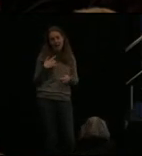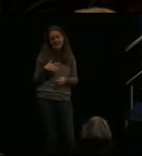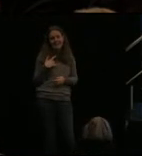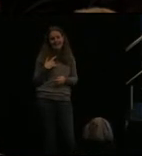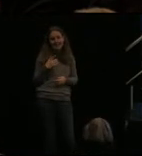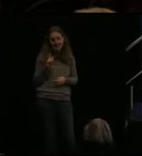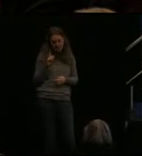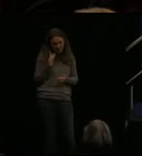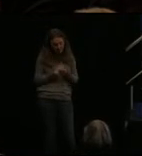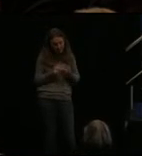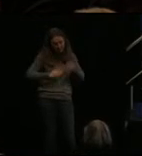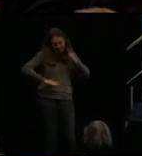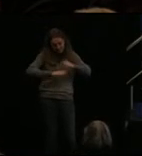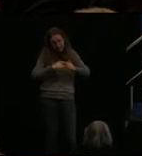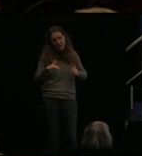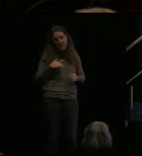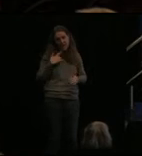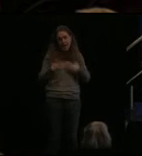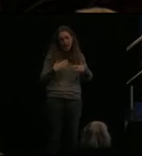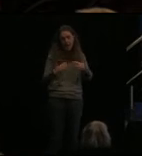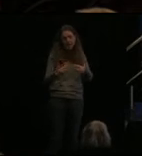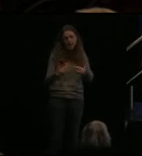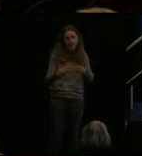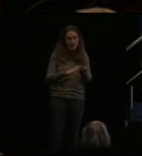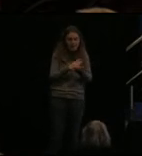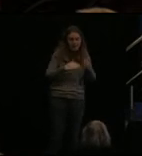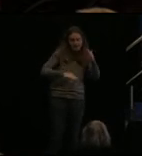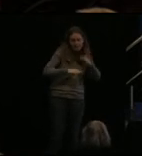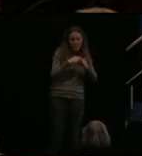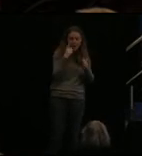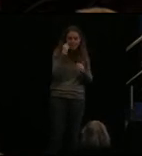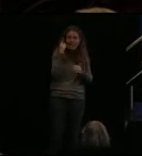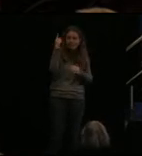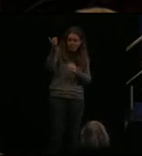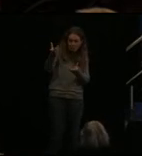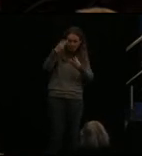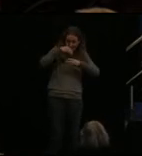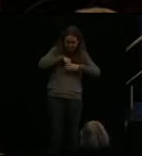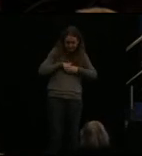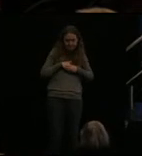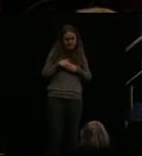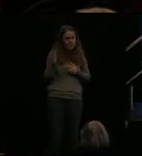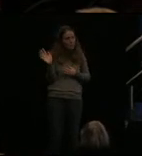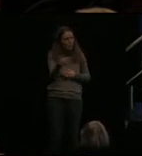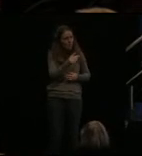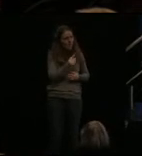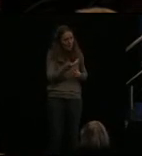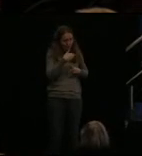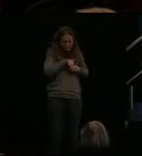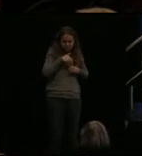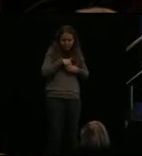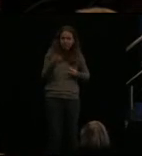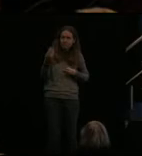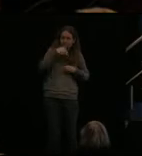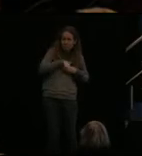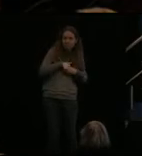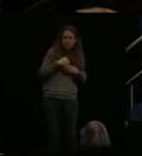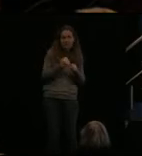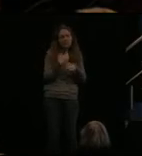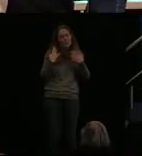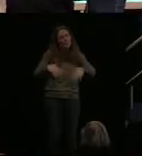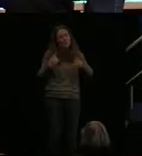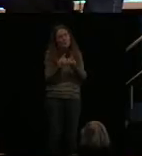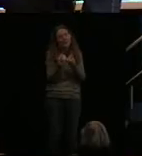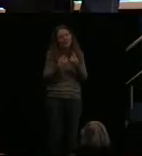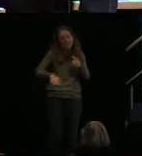full. What does that mean? To our full potential. God's put so much in every one of our hearts to do great things in the